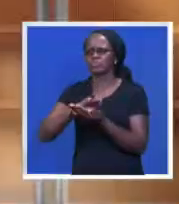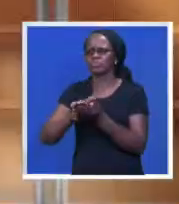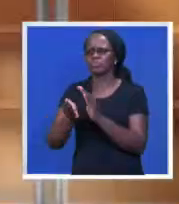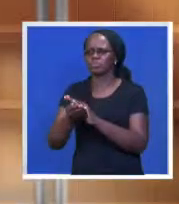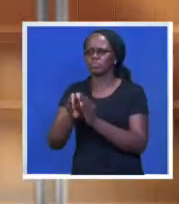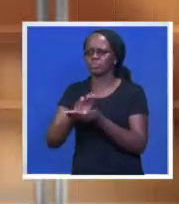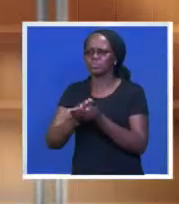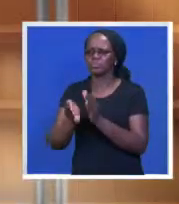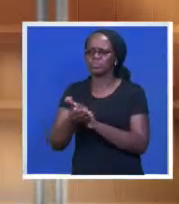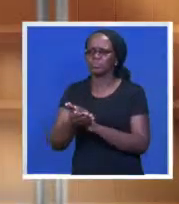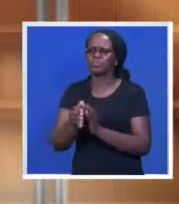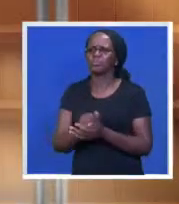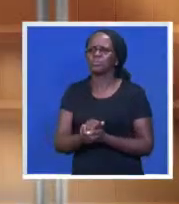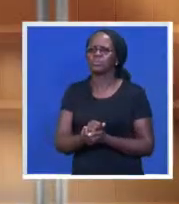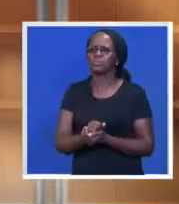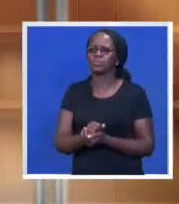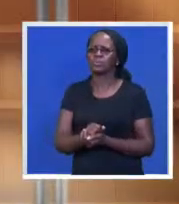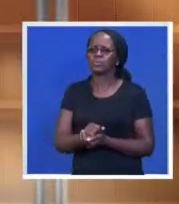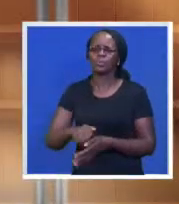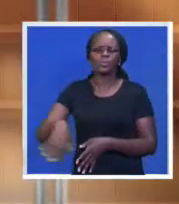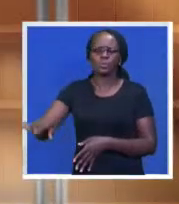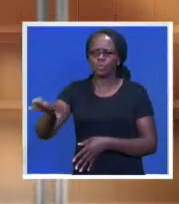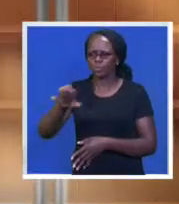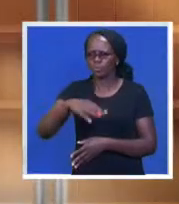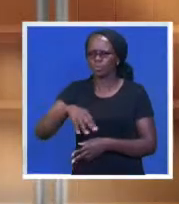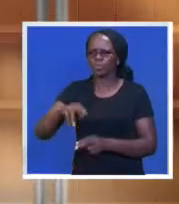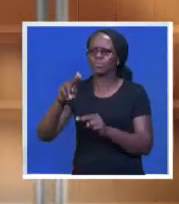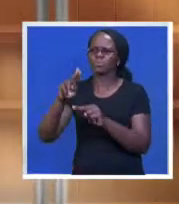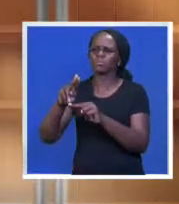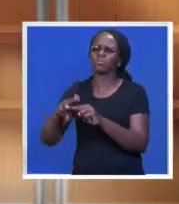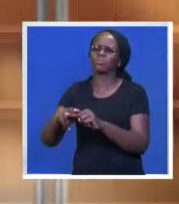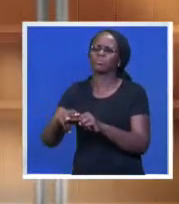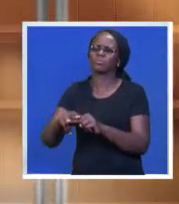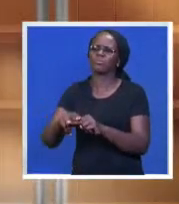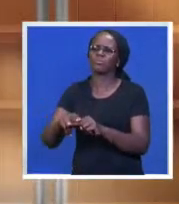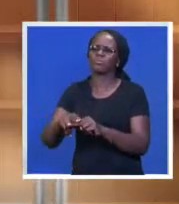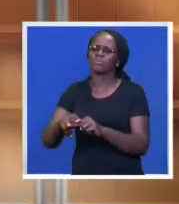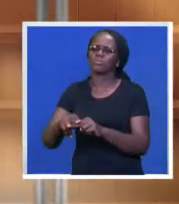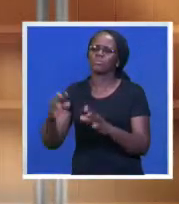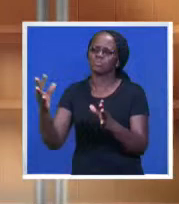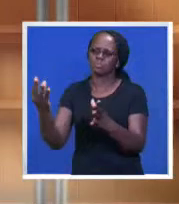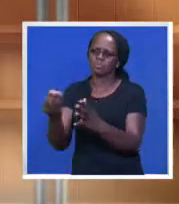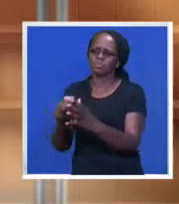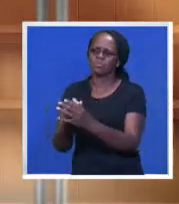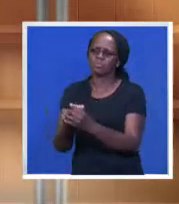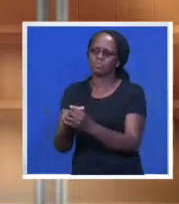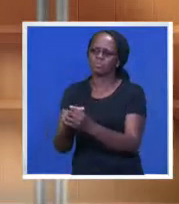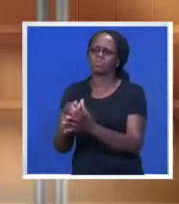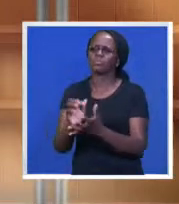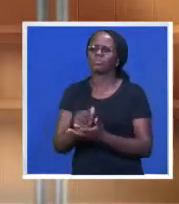for. So they are all living in one environment in a harmonious way.